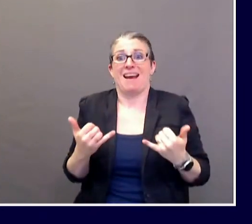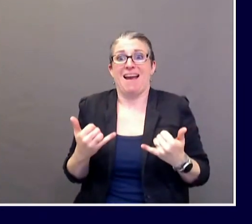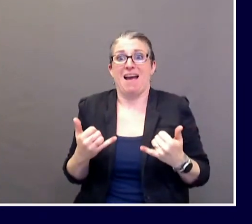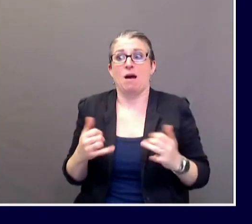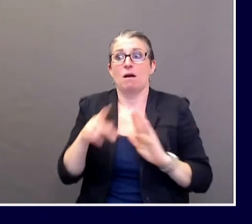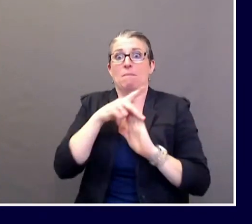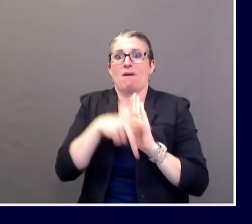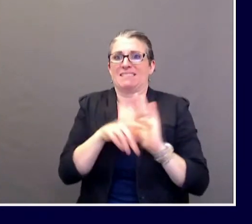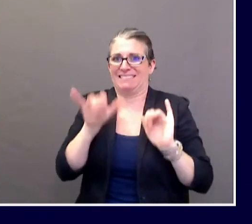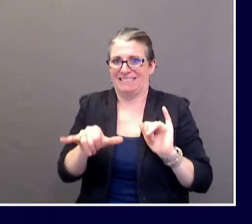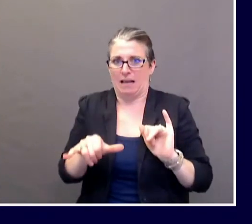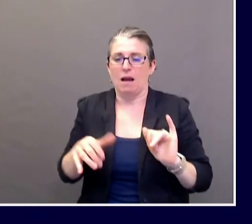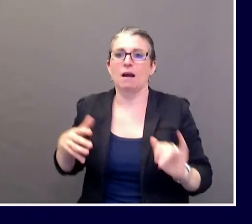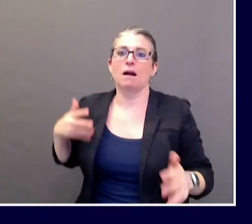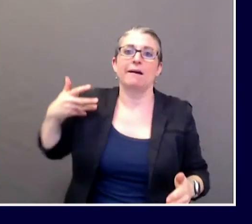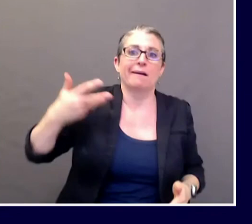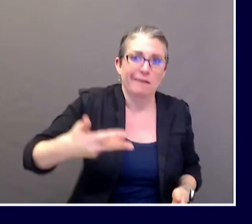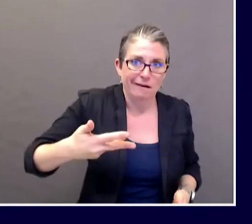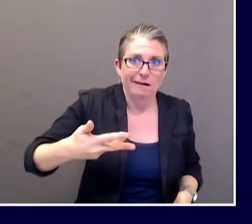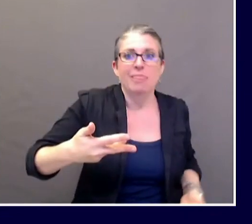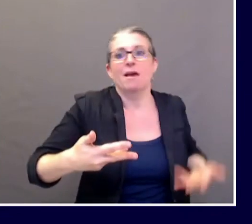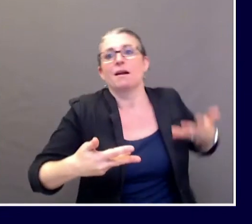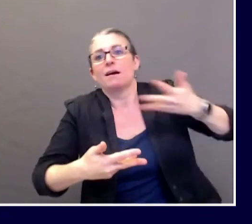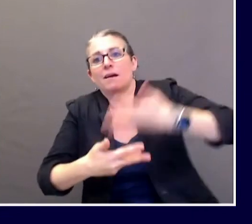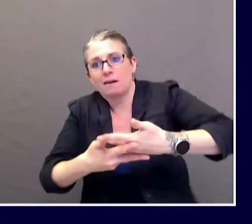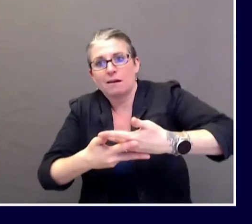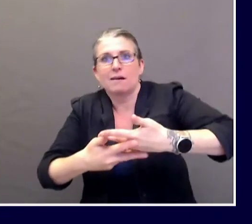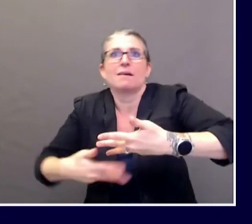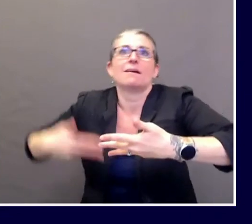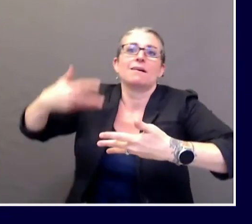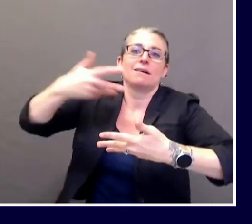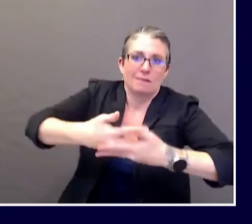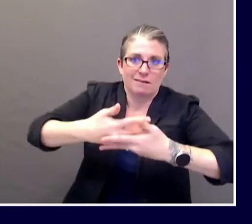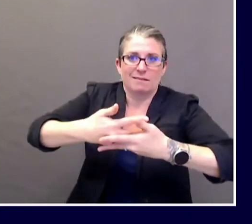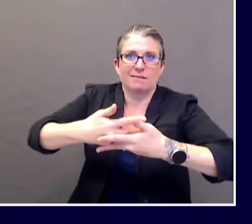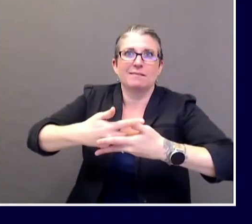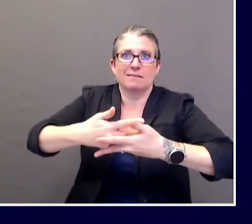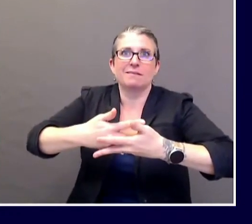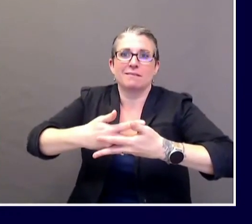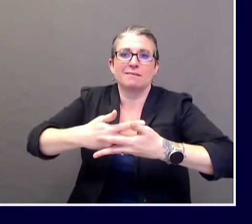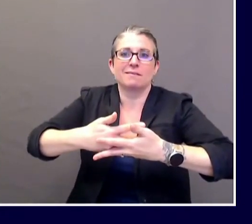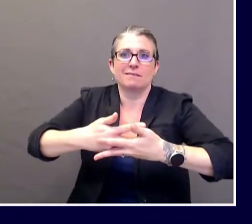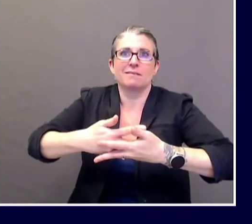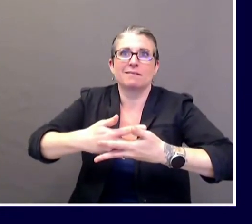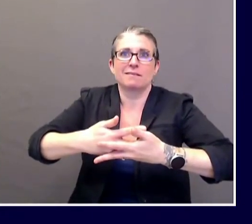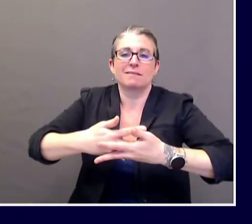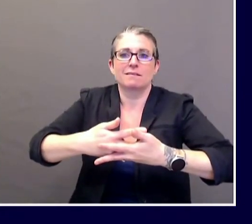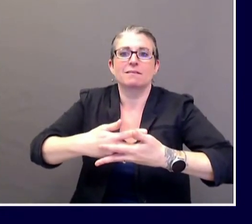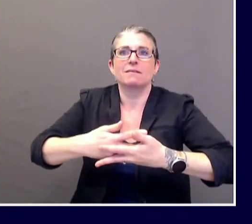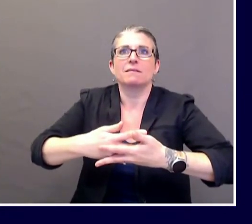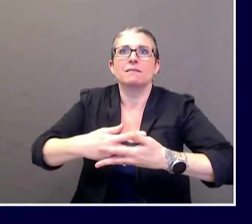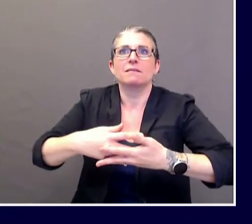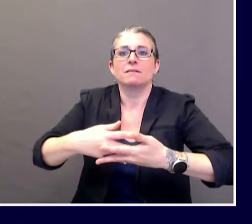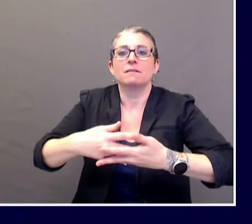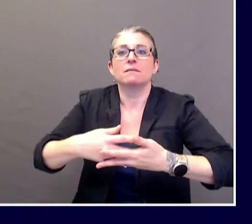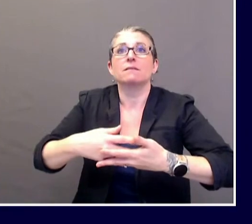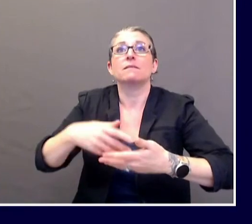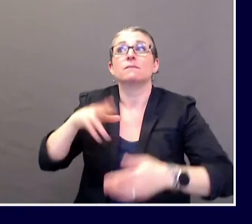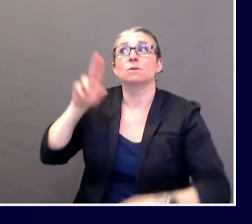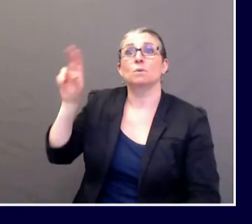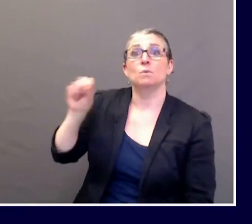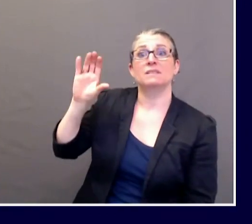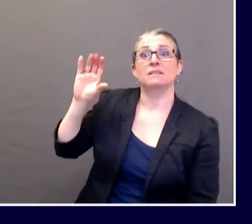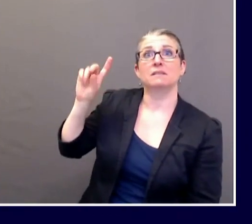guidance frequently. But at this time, given what US CDC announced earlier today, they looked at the science